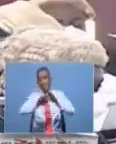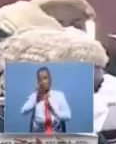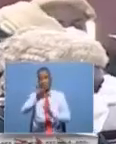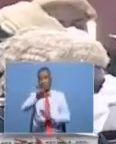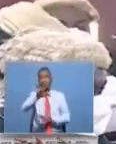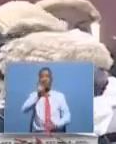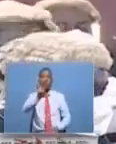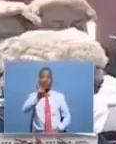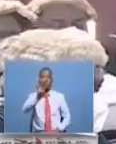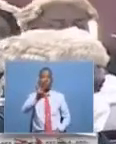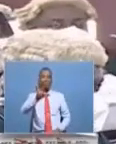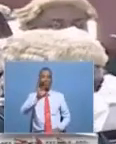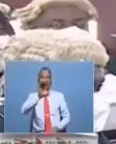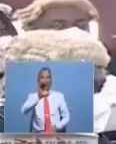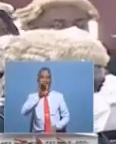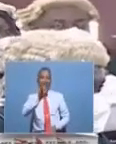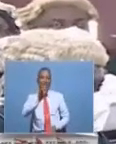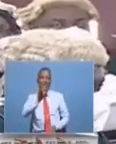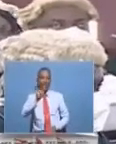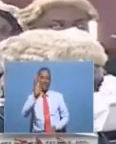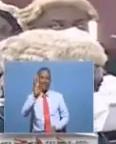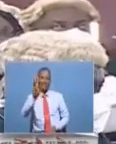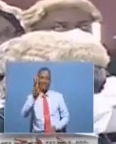of CI 16.